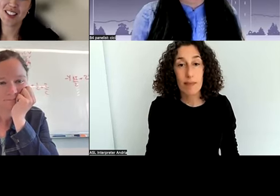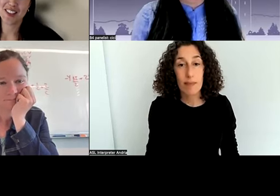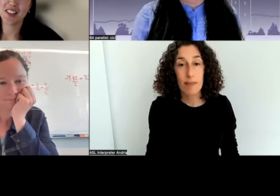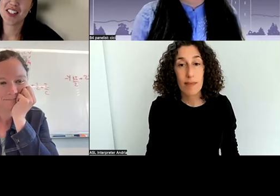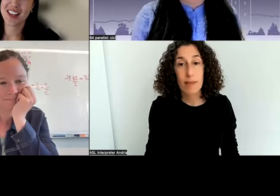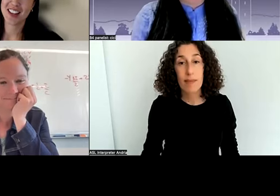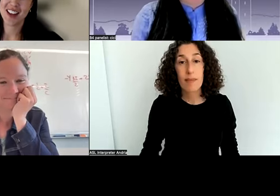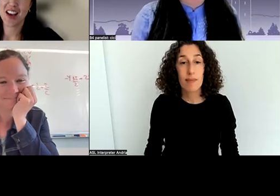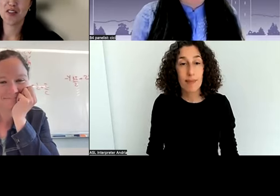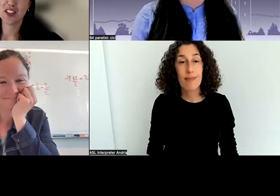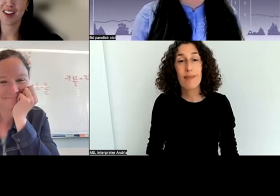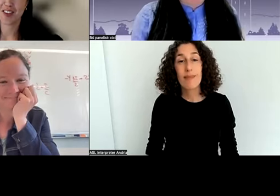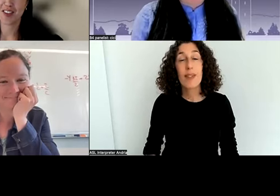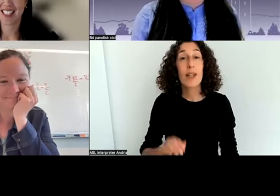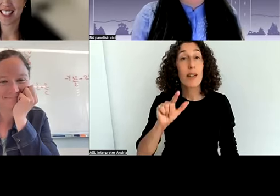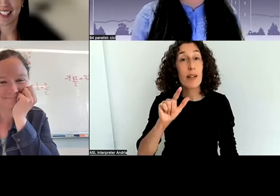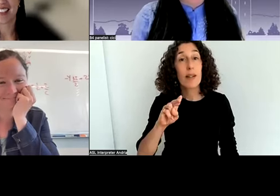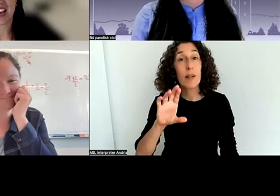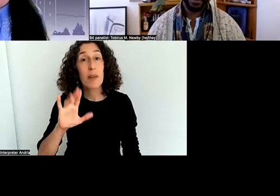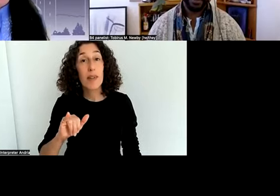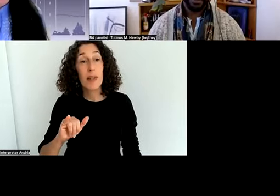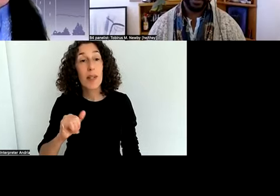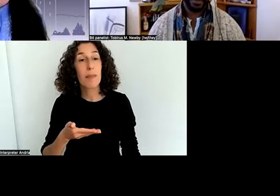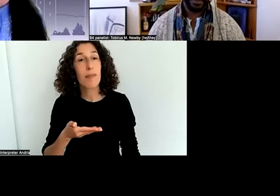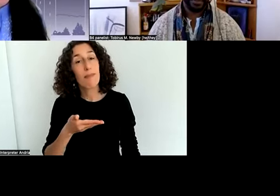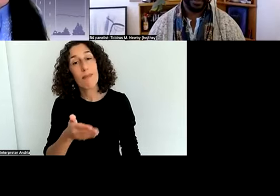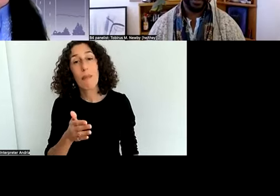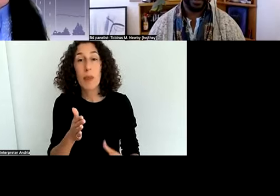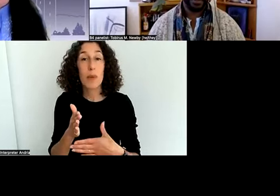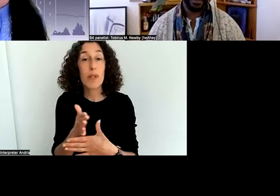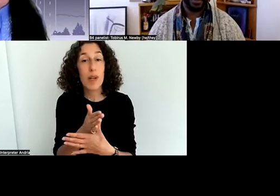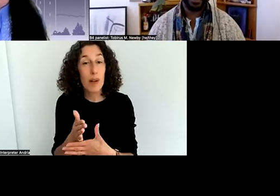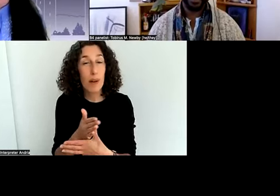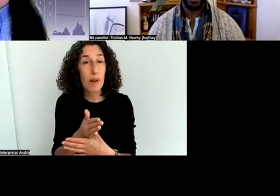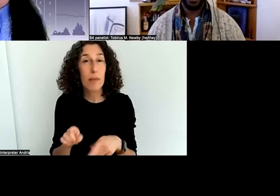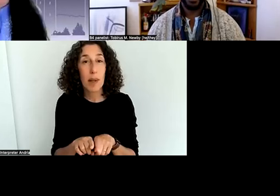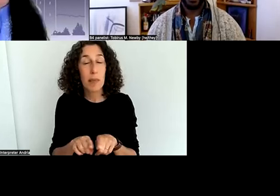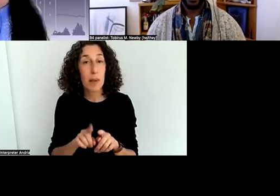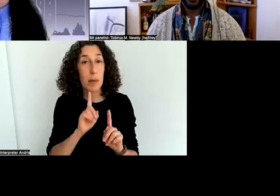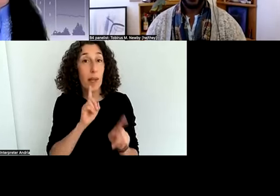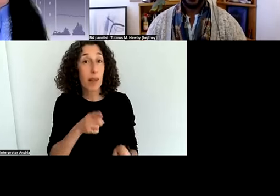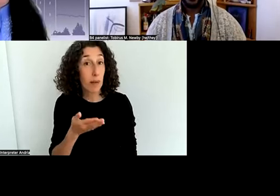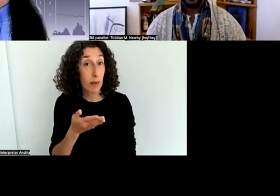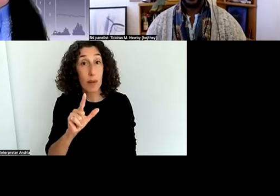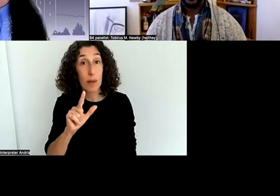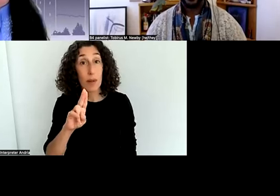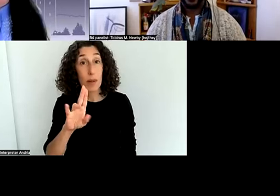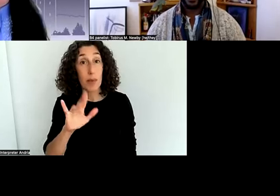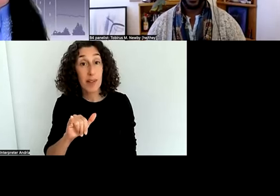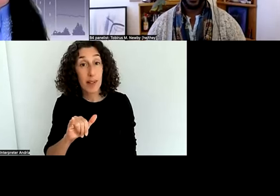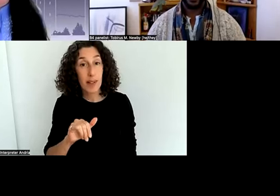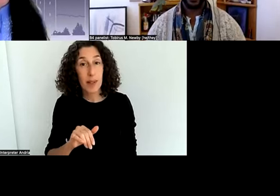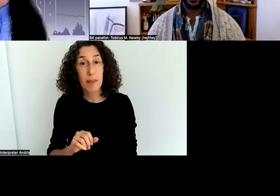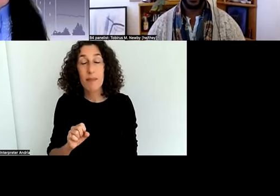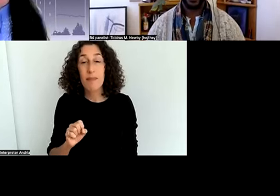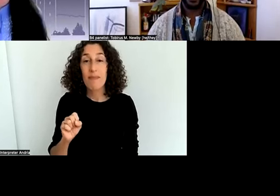Lucy, I'd love to have you share with this, you know, your answers to this question. Thank you. I feel like I might've gotten into it and been out